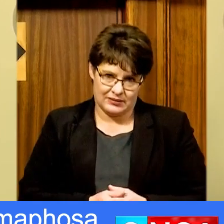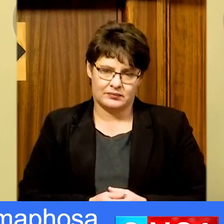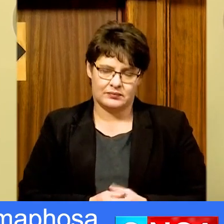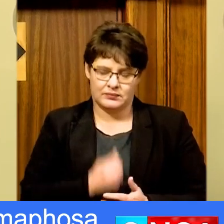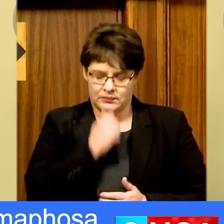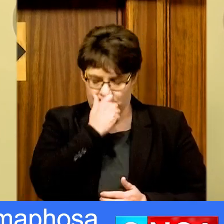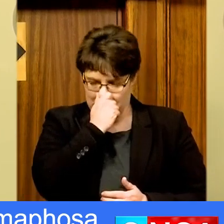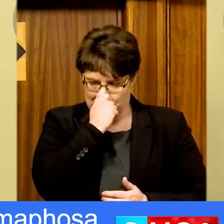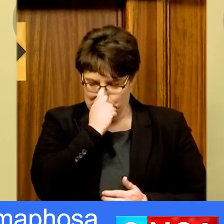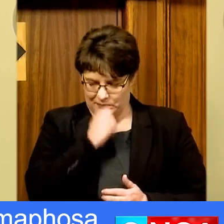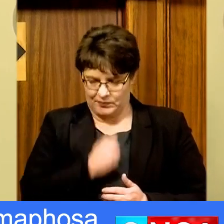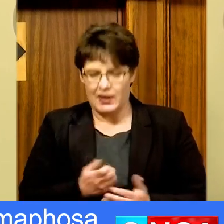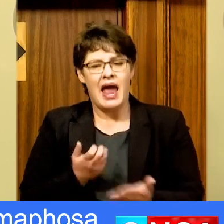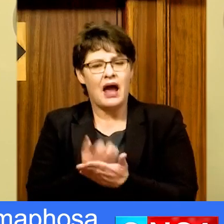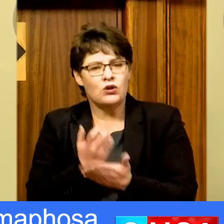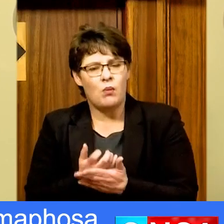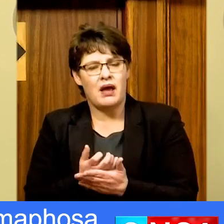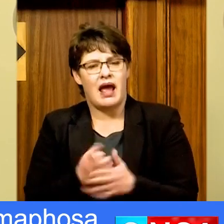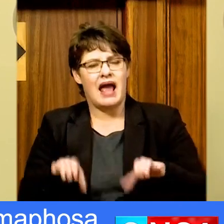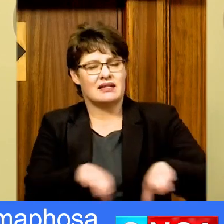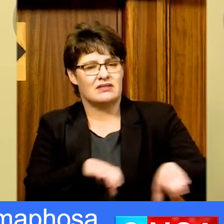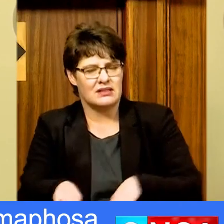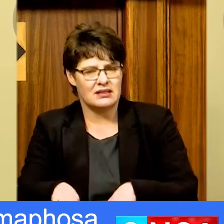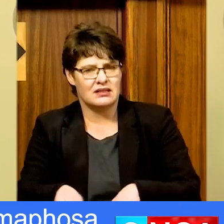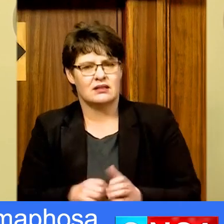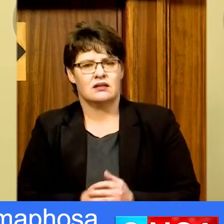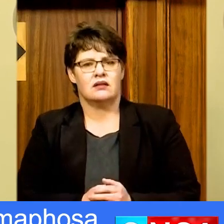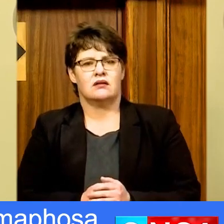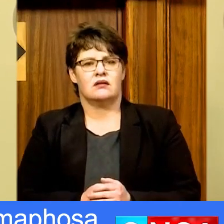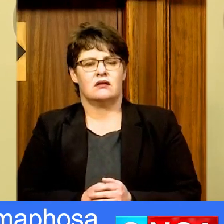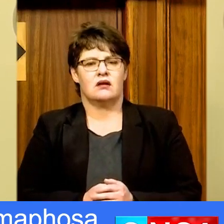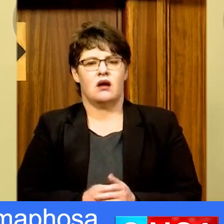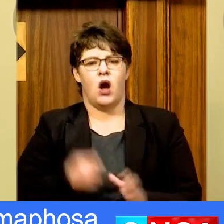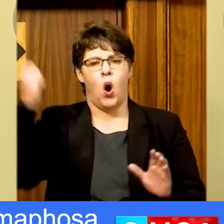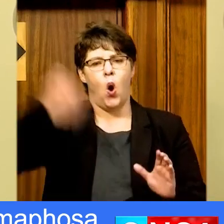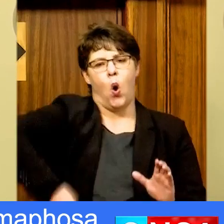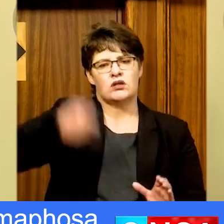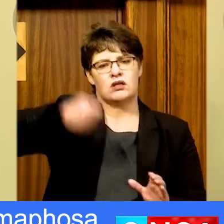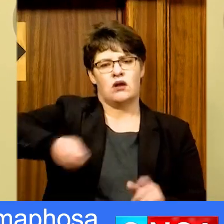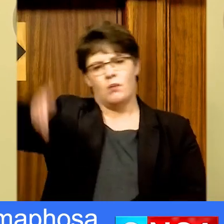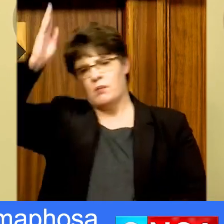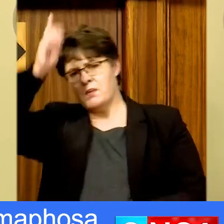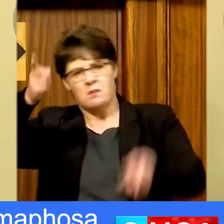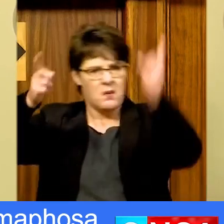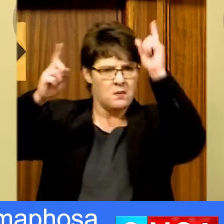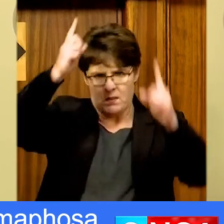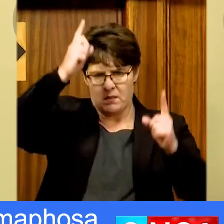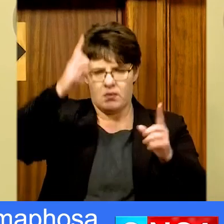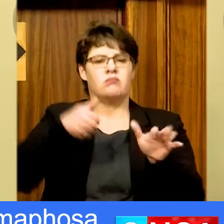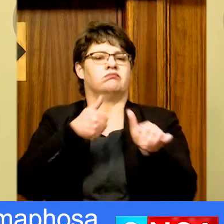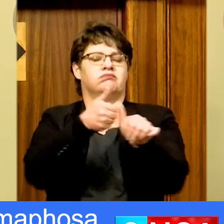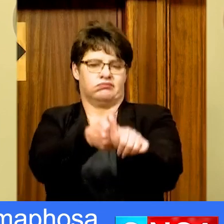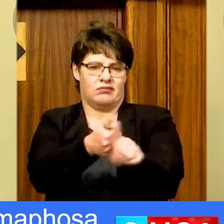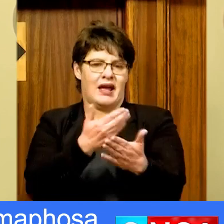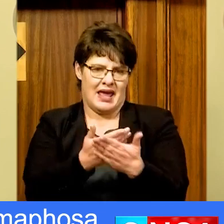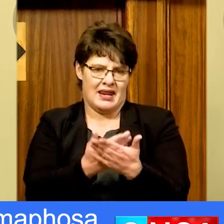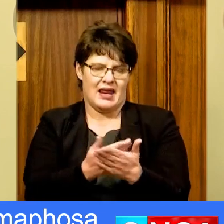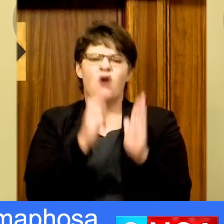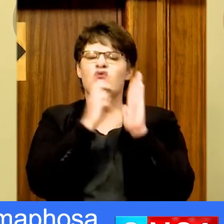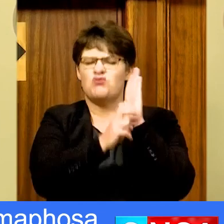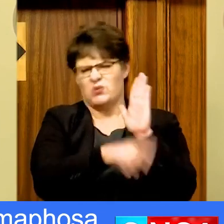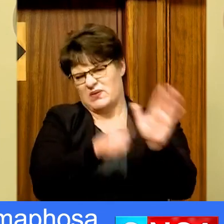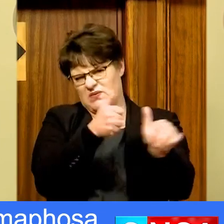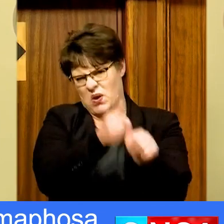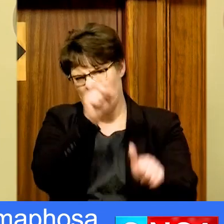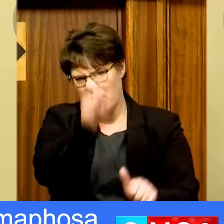resuming economic activity, all auctions will be permitted subject to protocols similar to